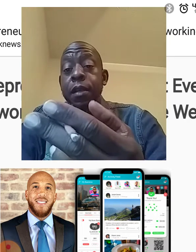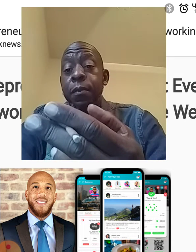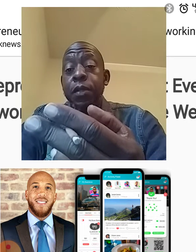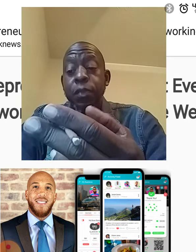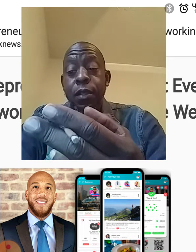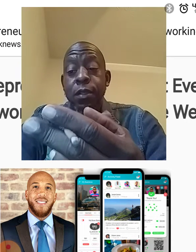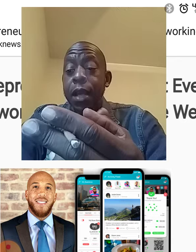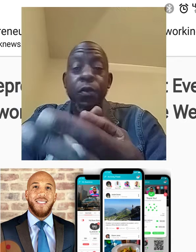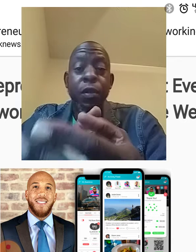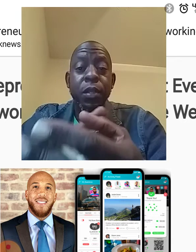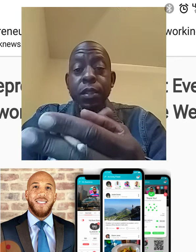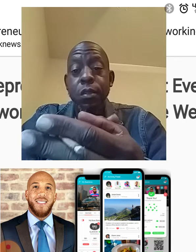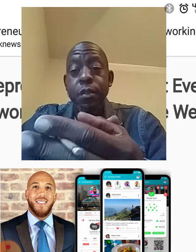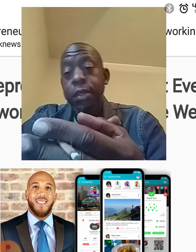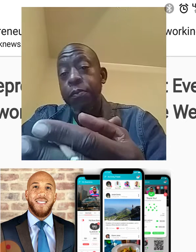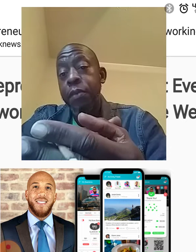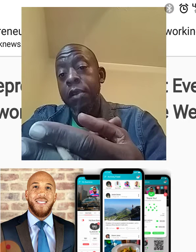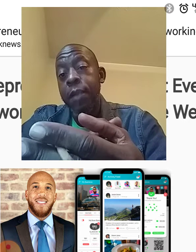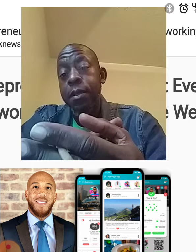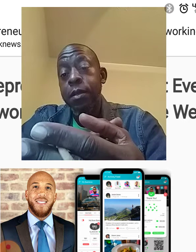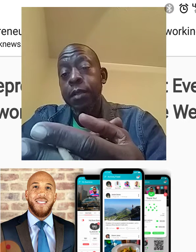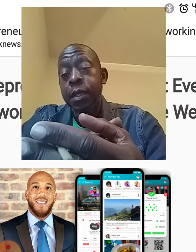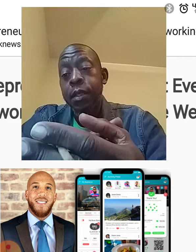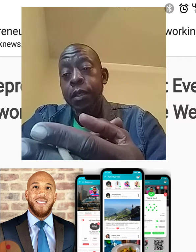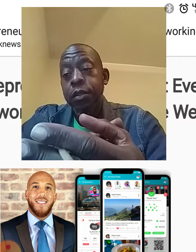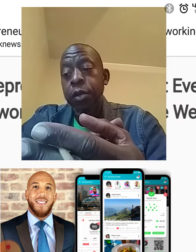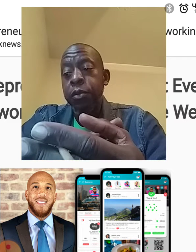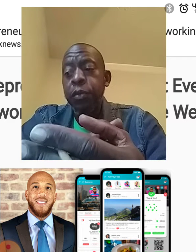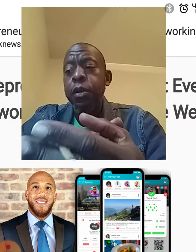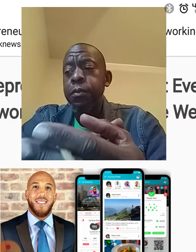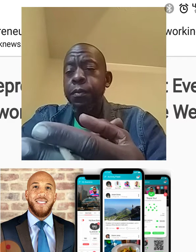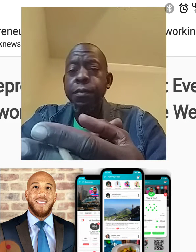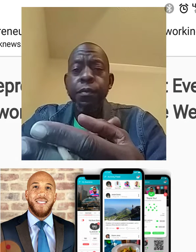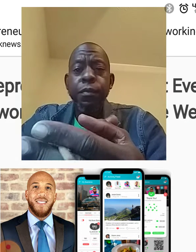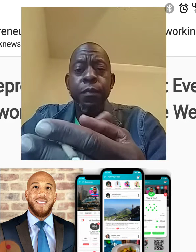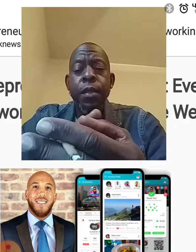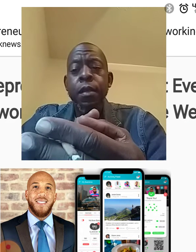paid commercial, because I don't know this brother right here. So, you know,